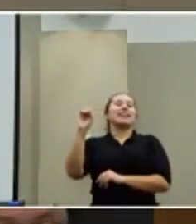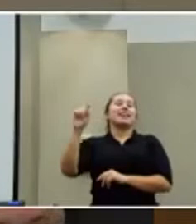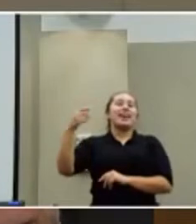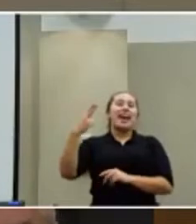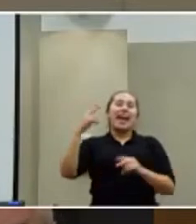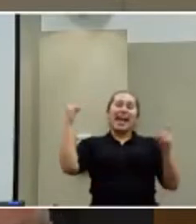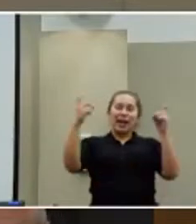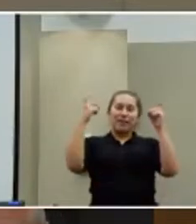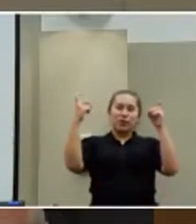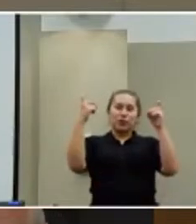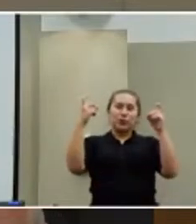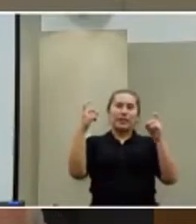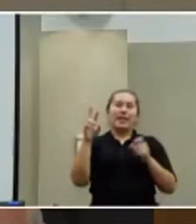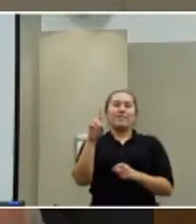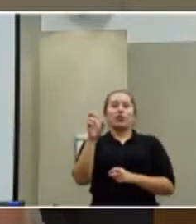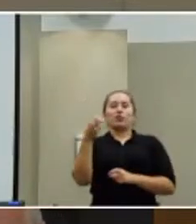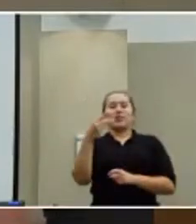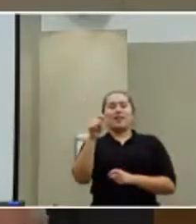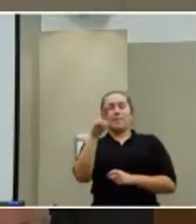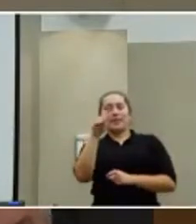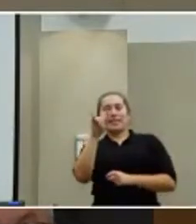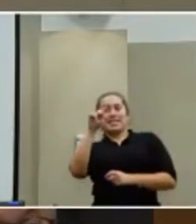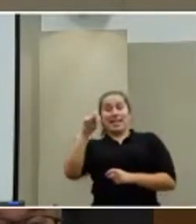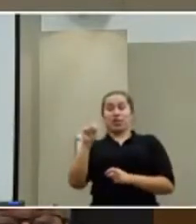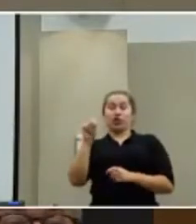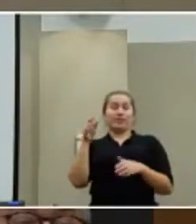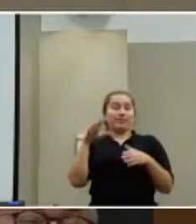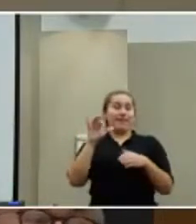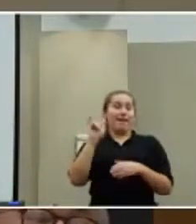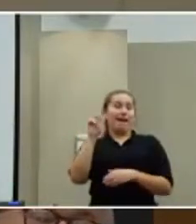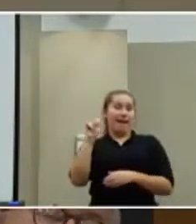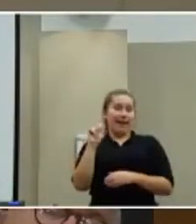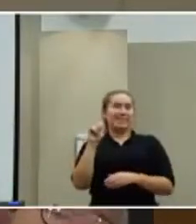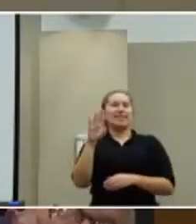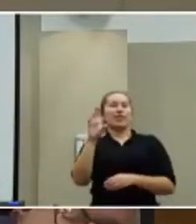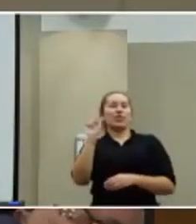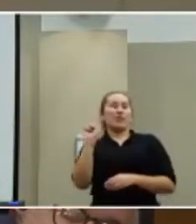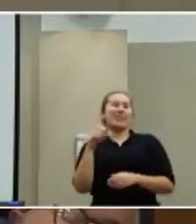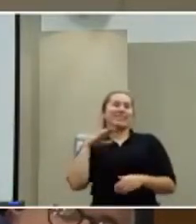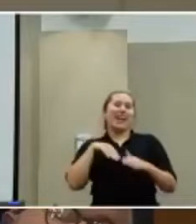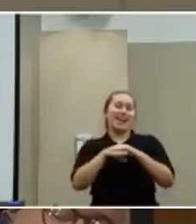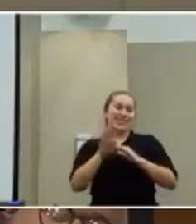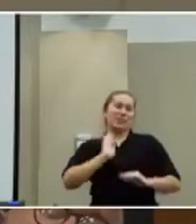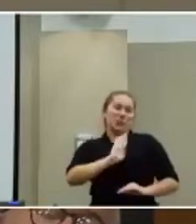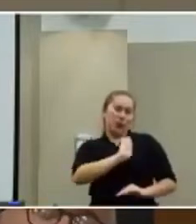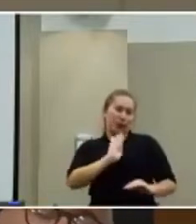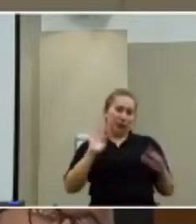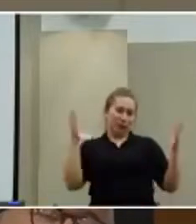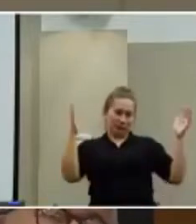the Rehabilitation Act and the U.S. Access Board.